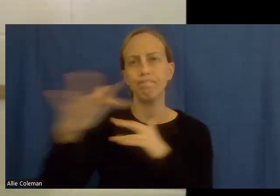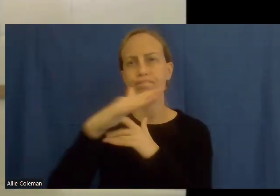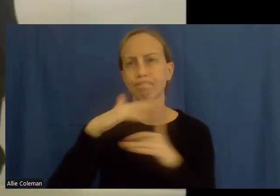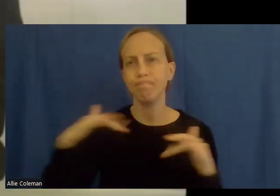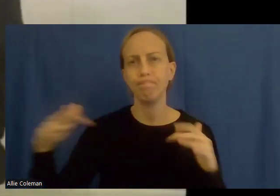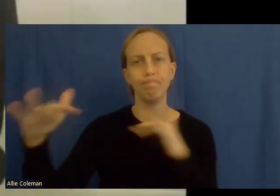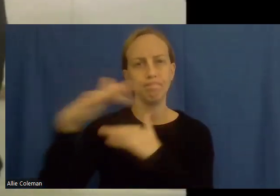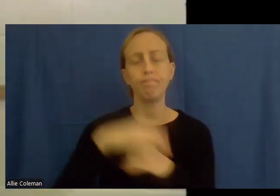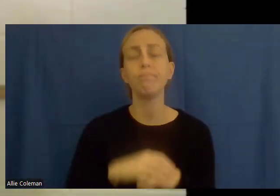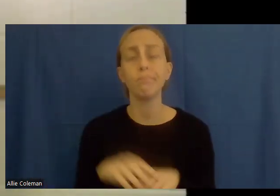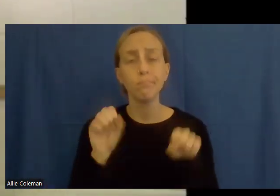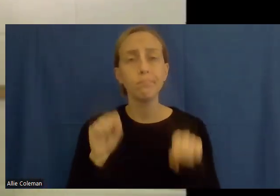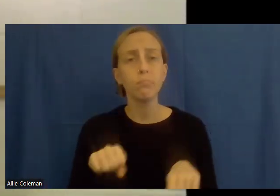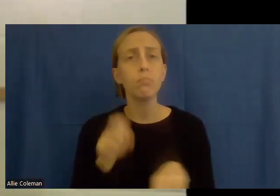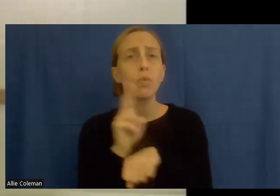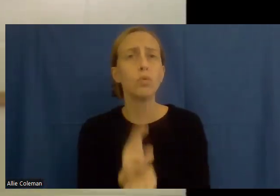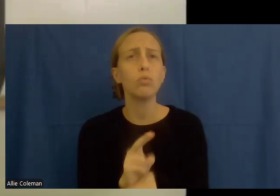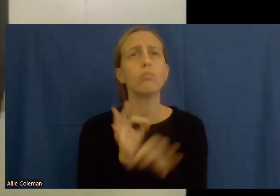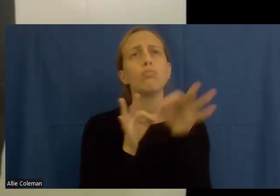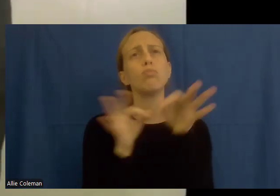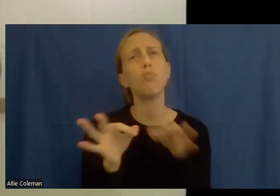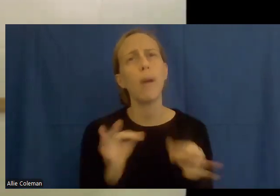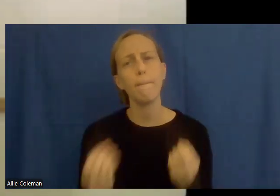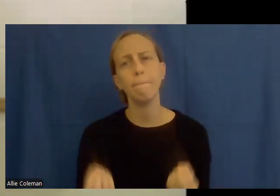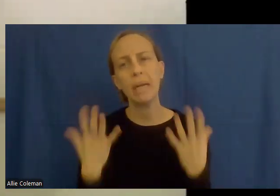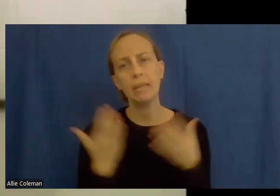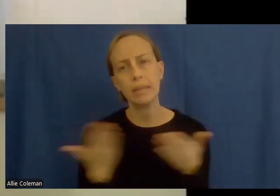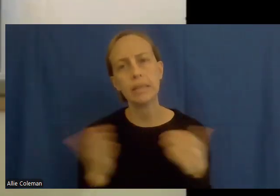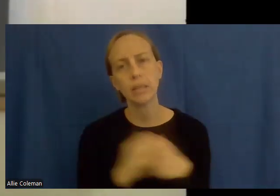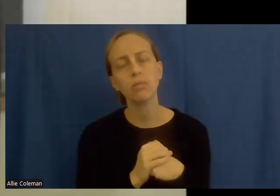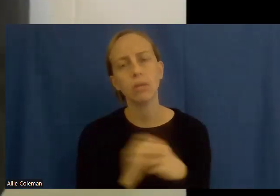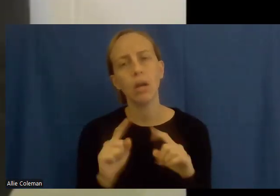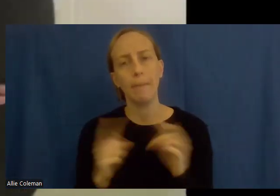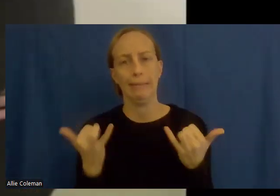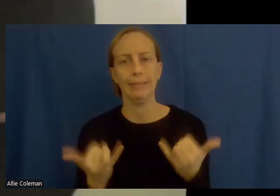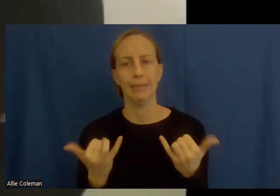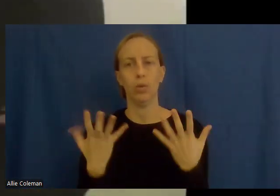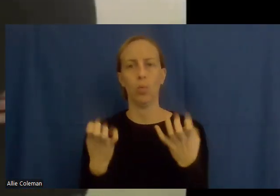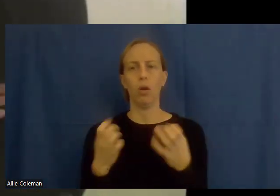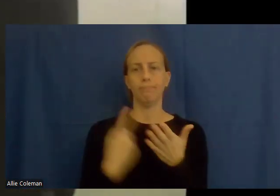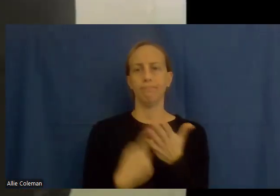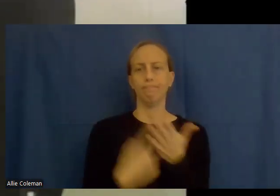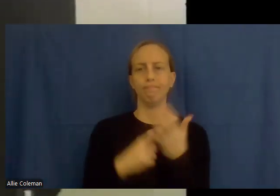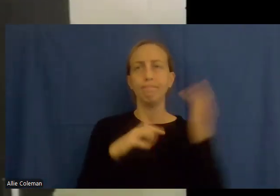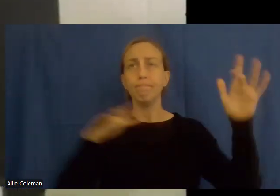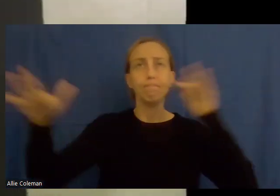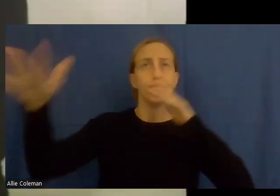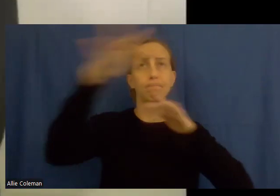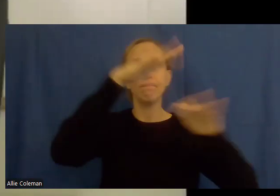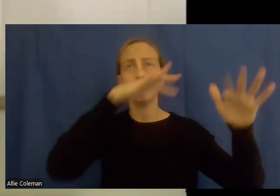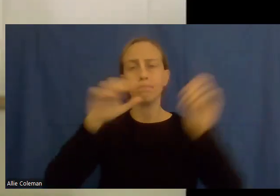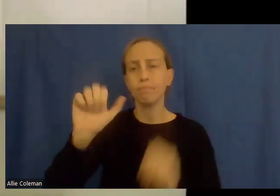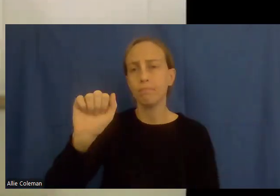This one, you can use saturated to describe a great deal of things. The one we're looking at is the atmosphere. The air in the